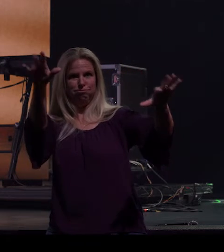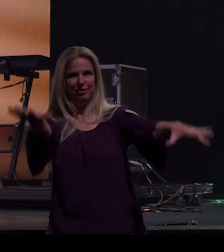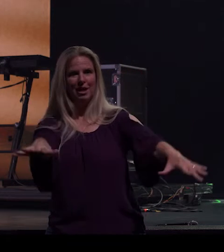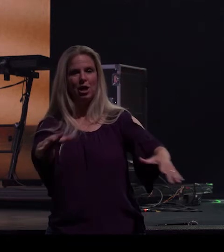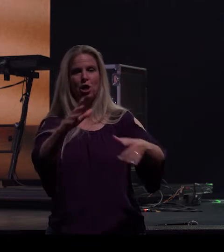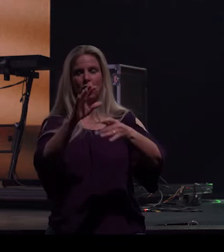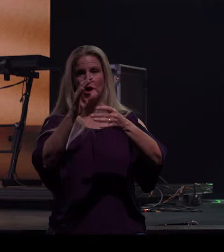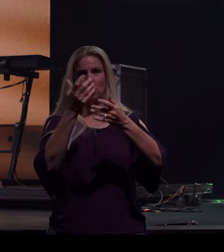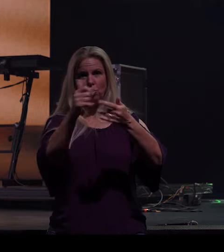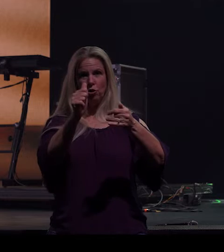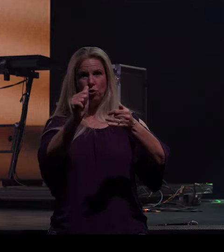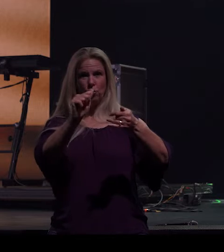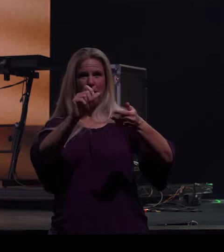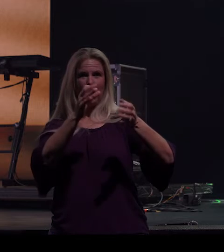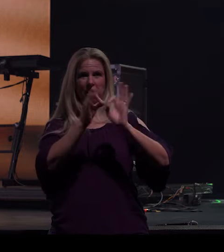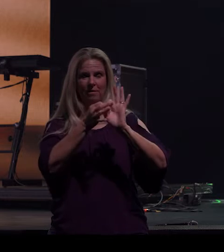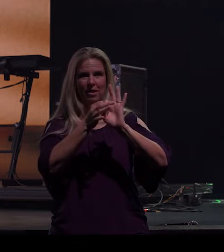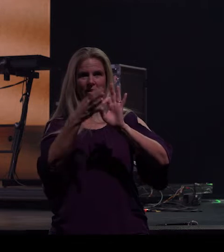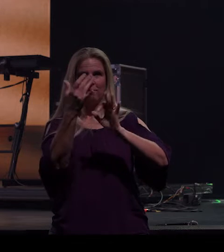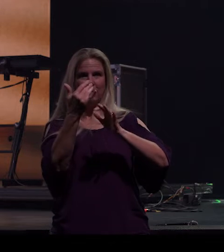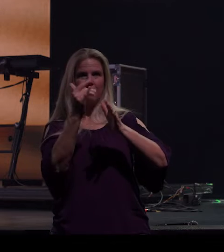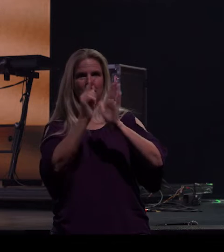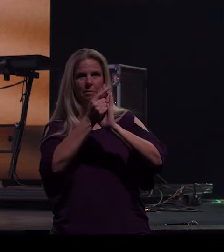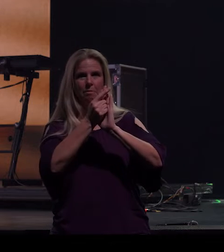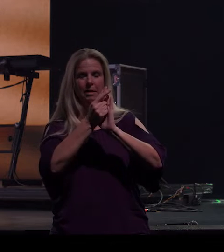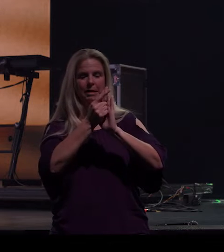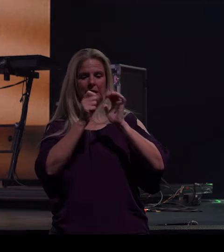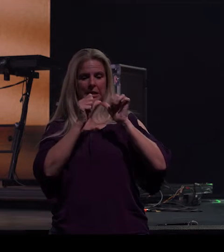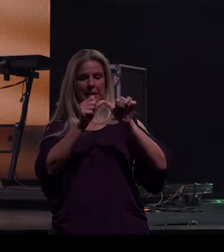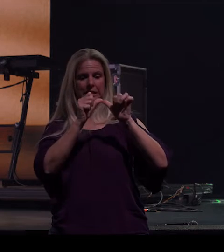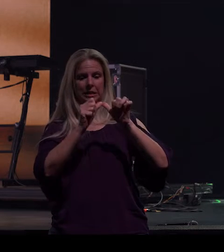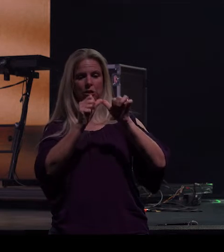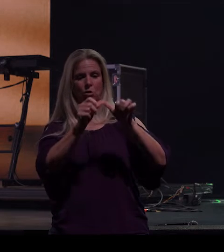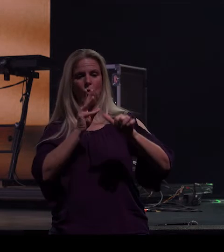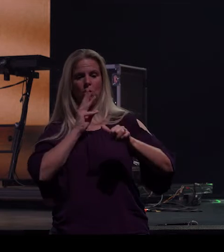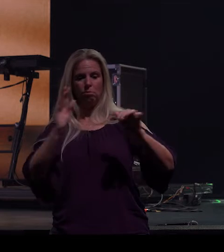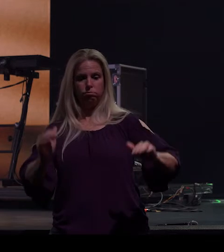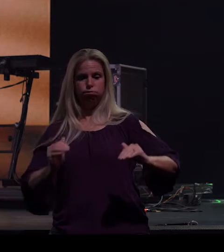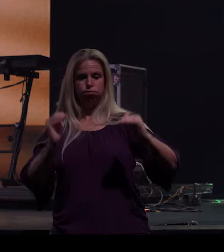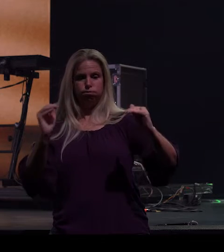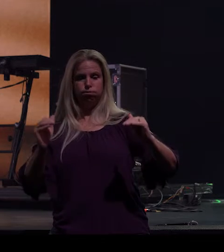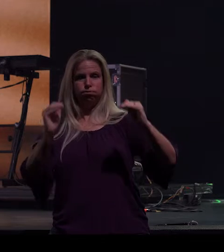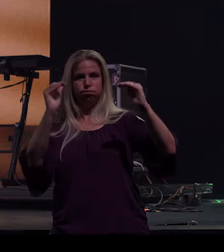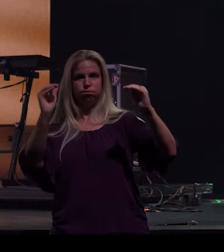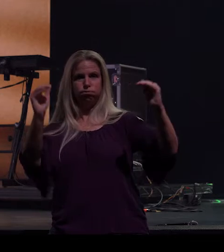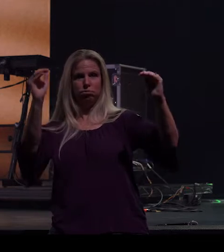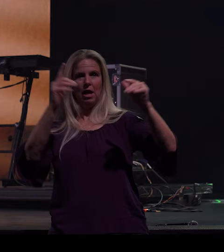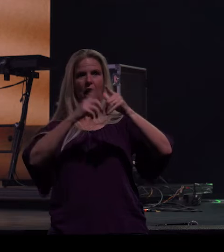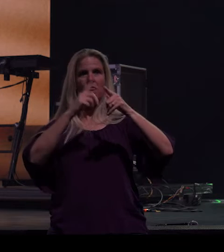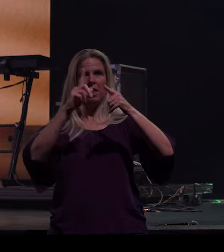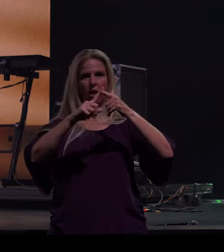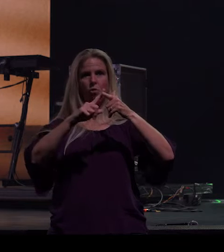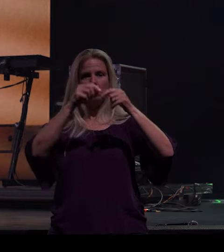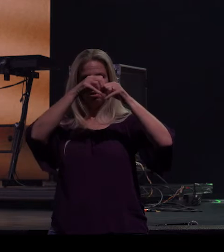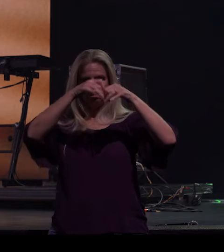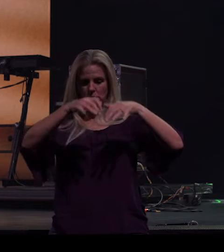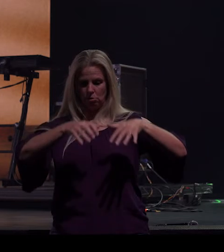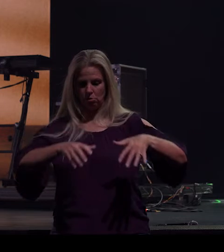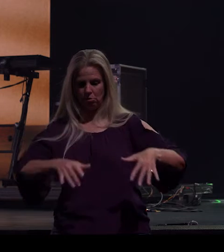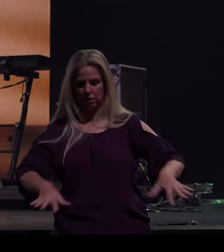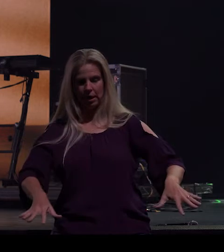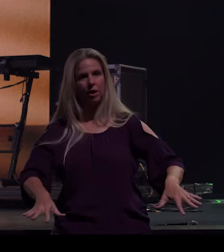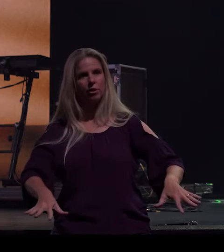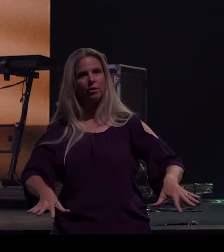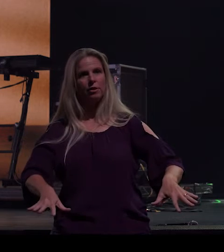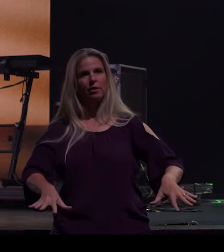minutes later, it's still gushing. It begins seeping down the ceilings and begins to flood your downstairs as well. In your pride, you